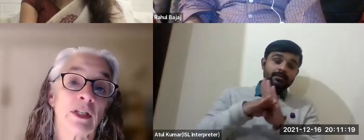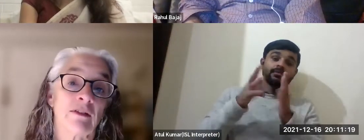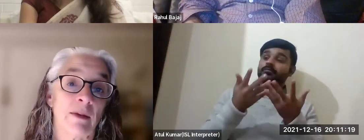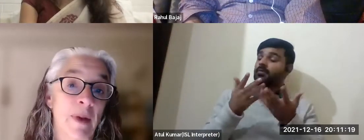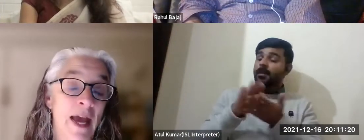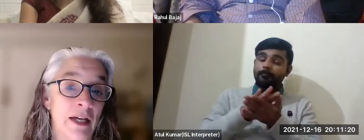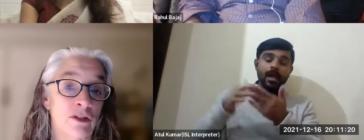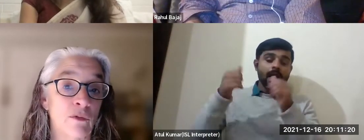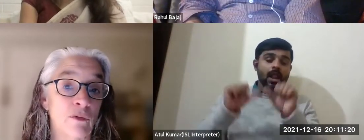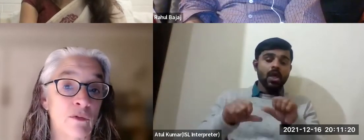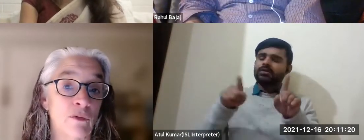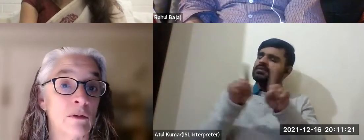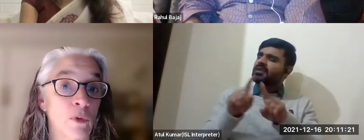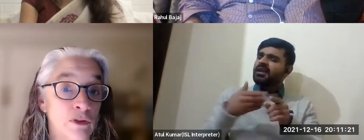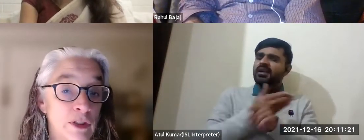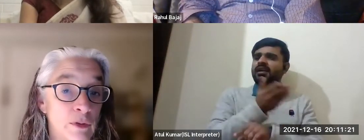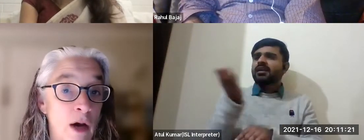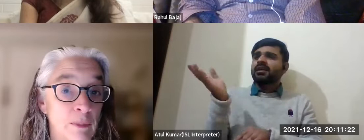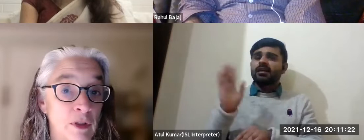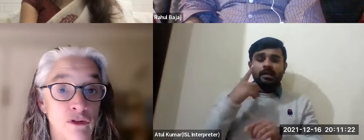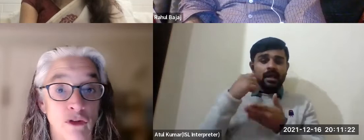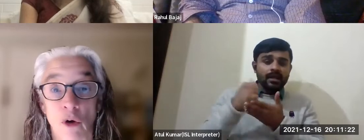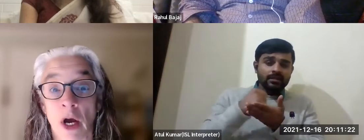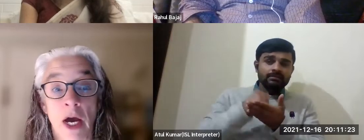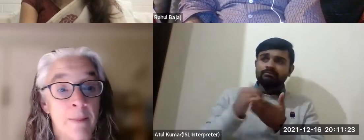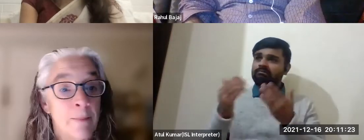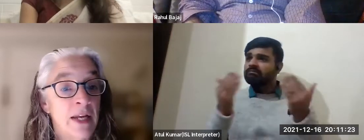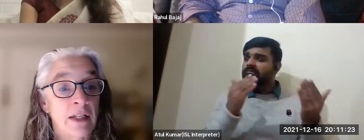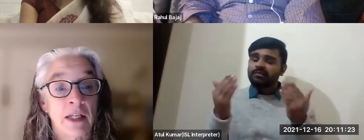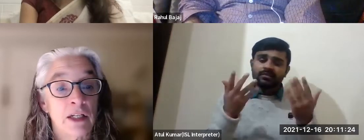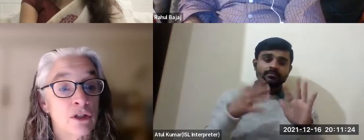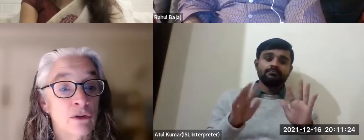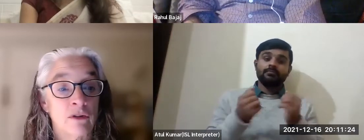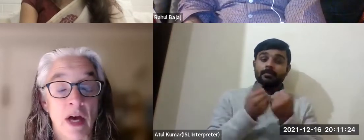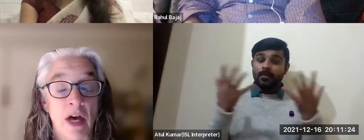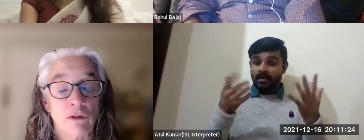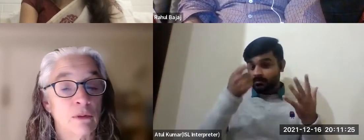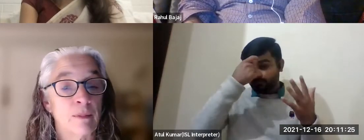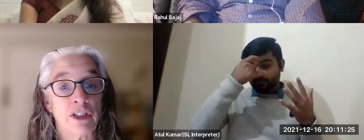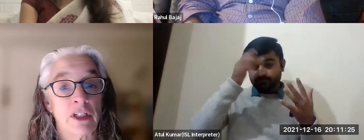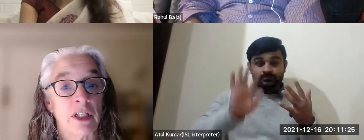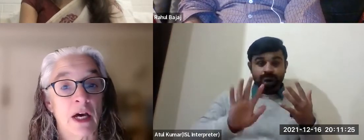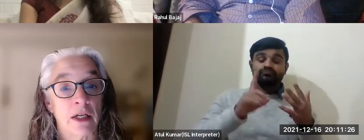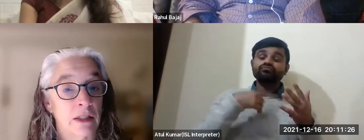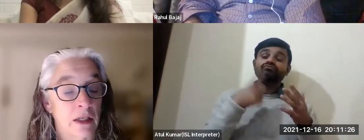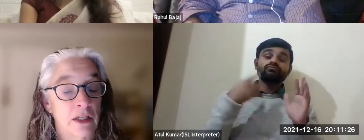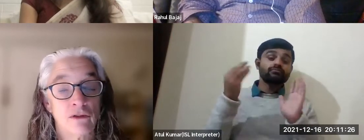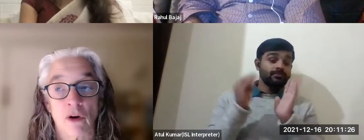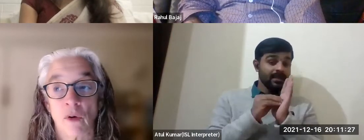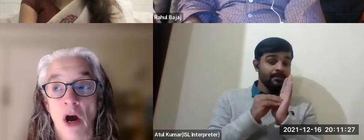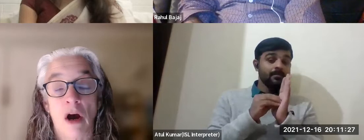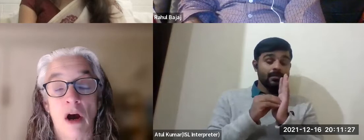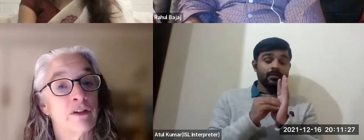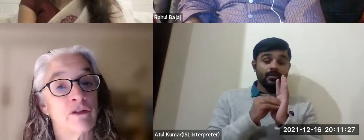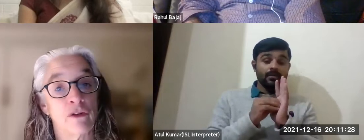has to be on the same page of what we're trying to accomplish. So many of the issues that Rahul mentioned in the